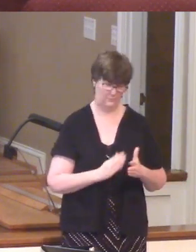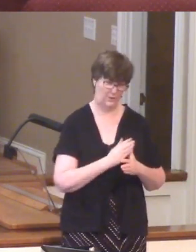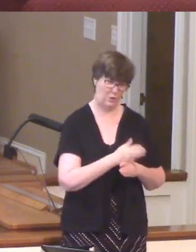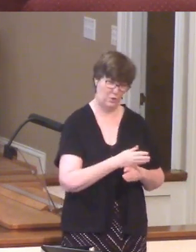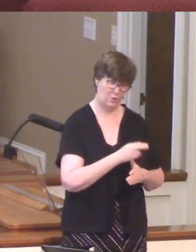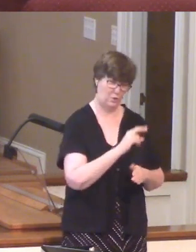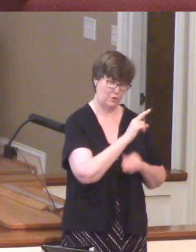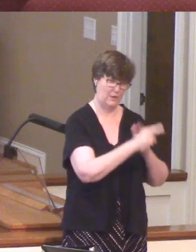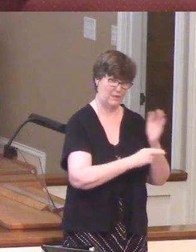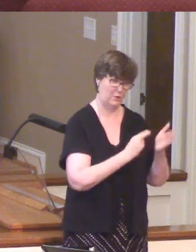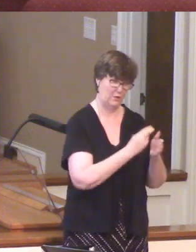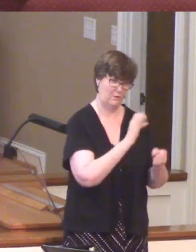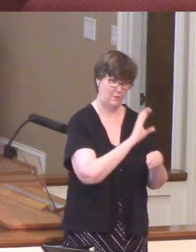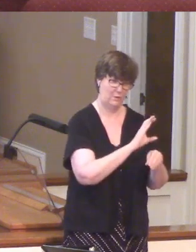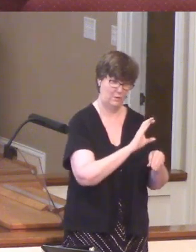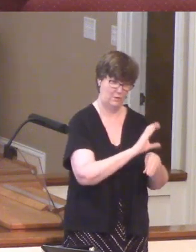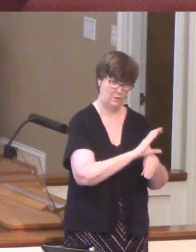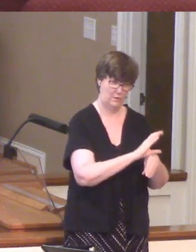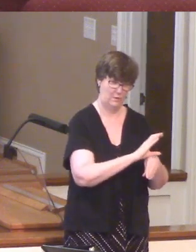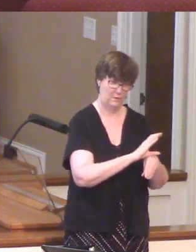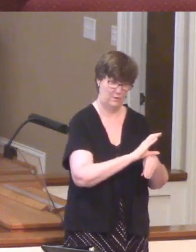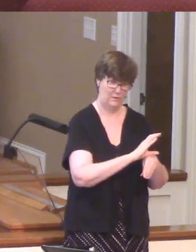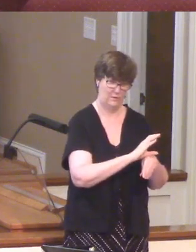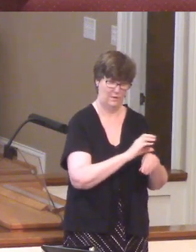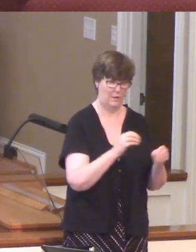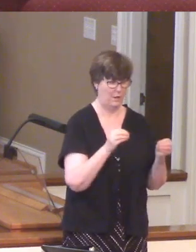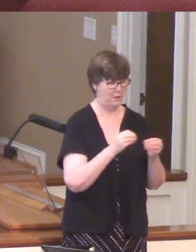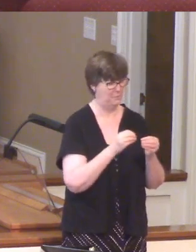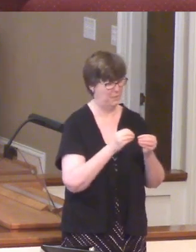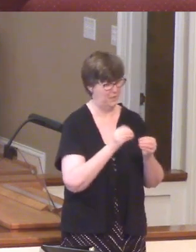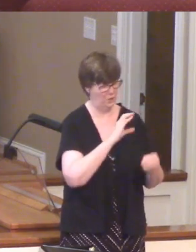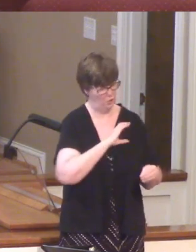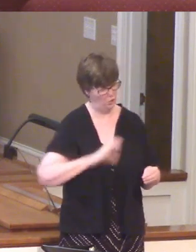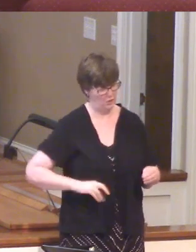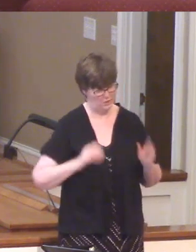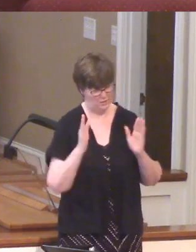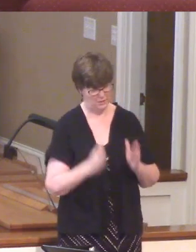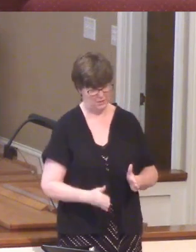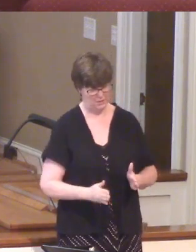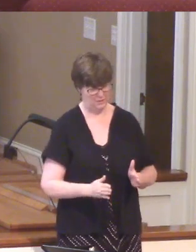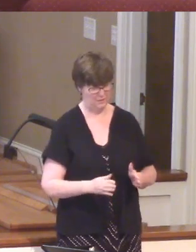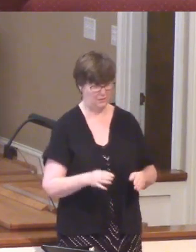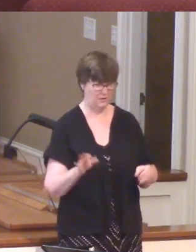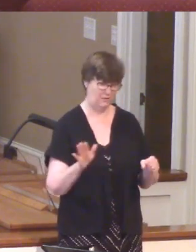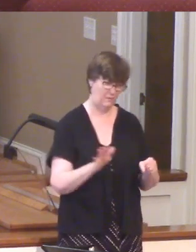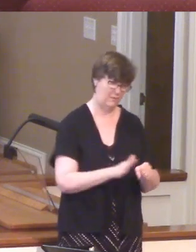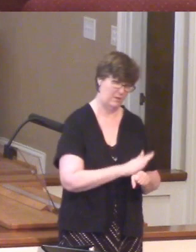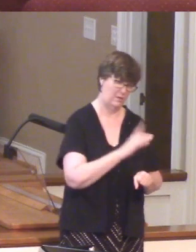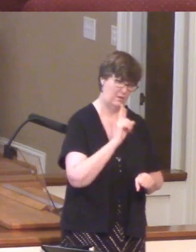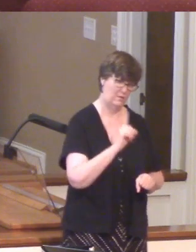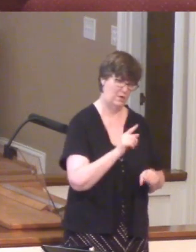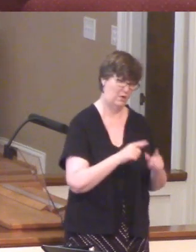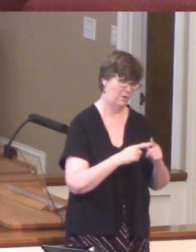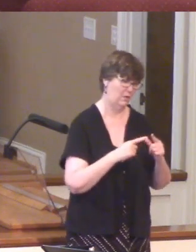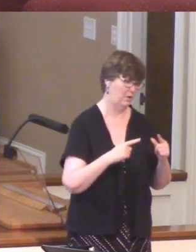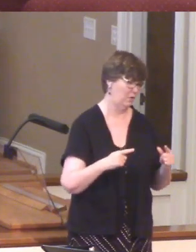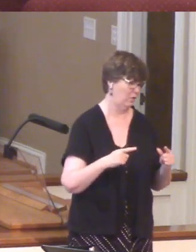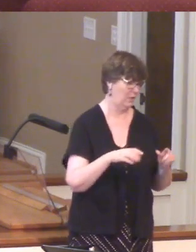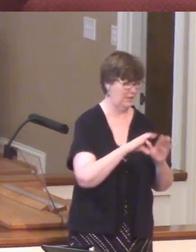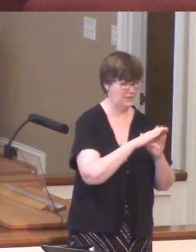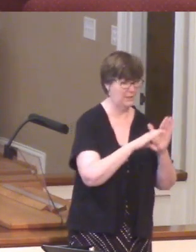history of the church, the preoccupation of many Christians is in the fulfillment of the first of the greatest